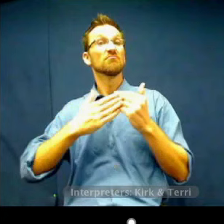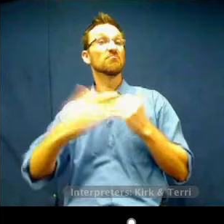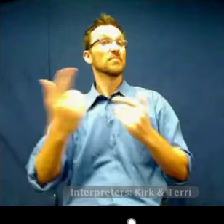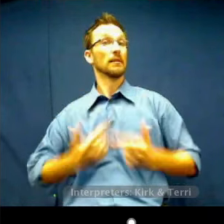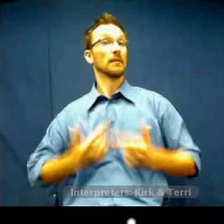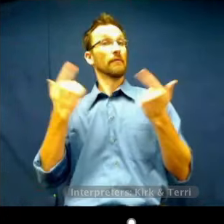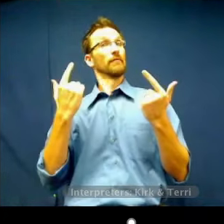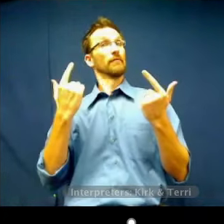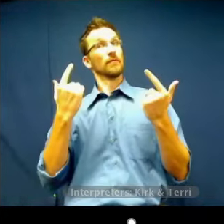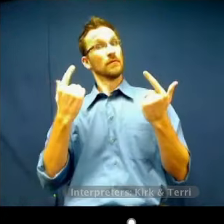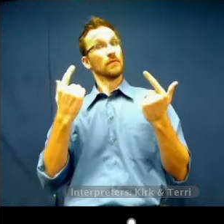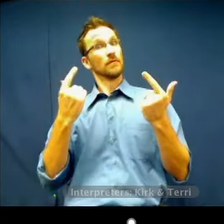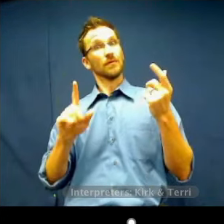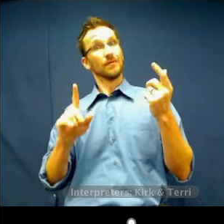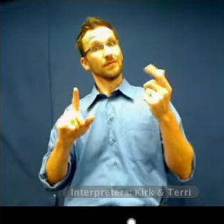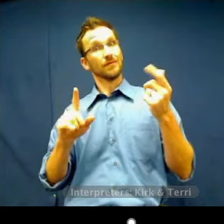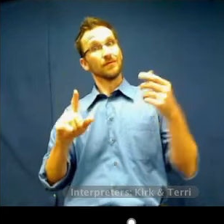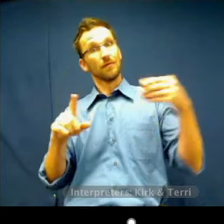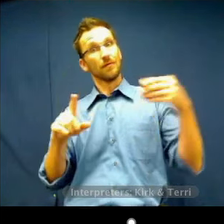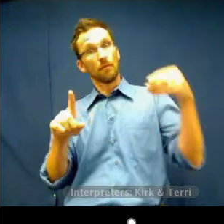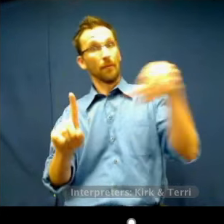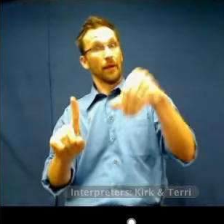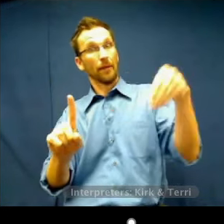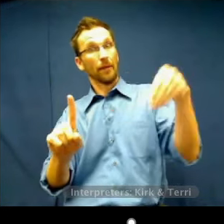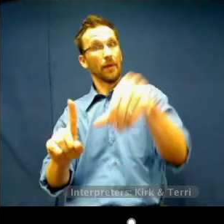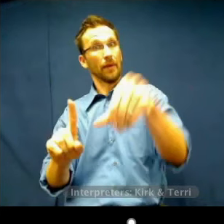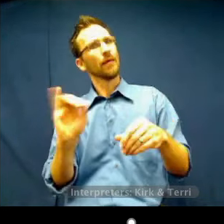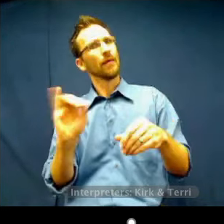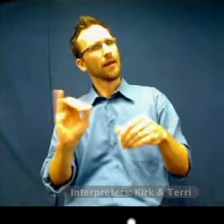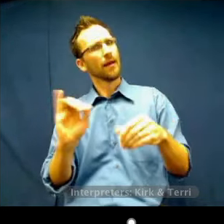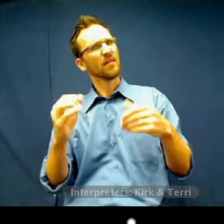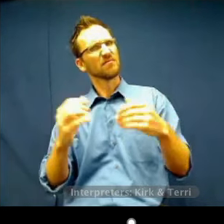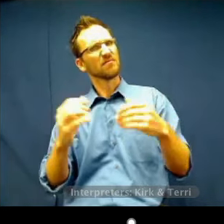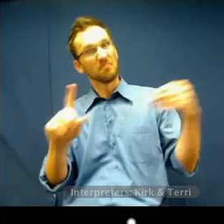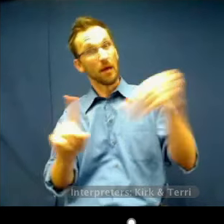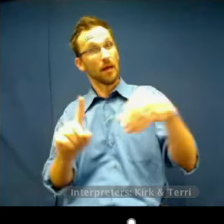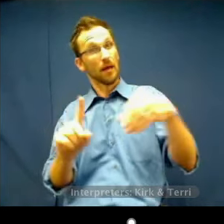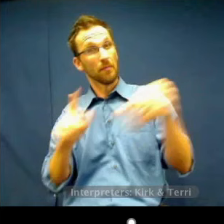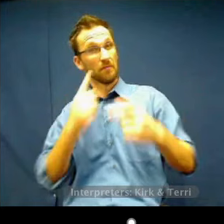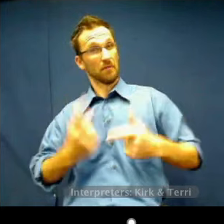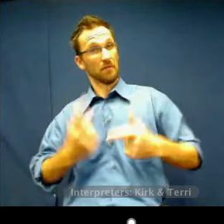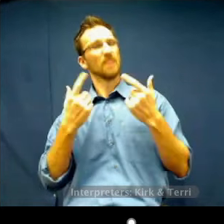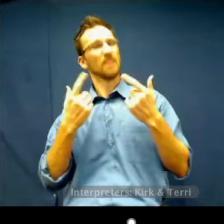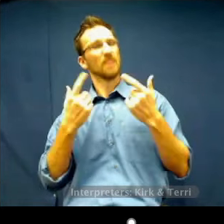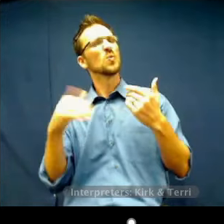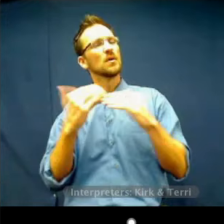like a lifetime pension, and they preferred that people were able